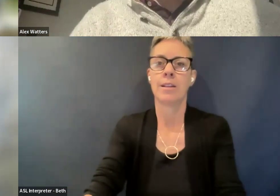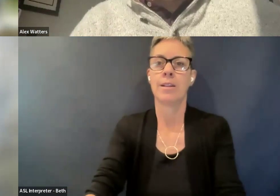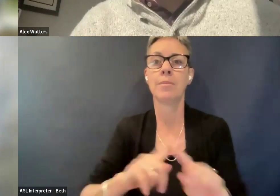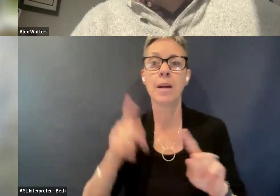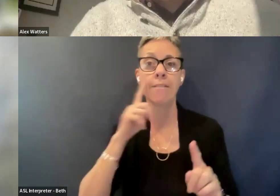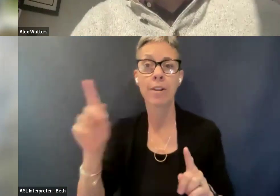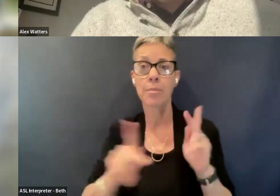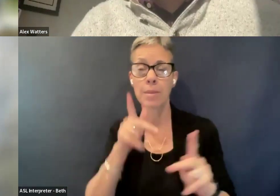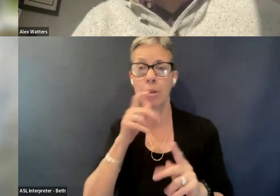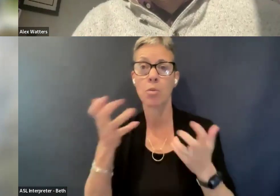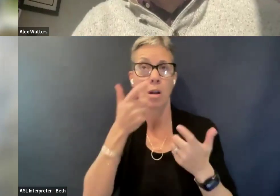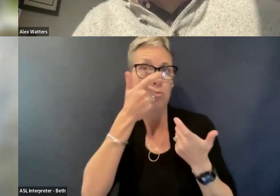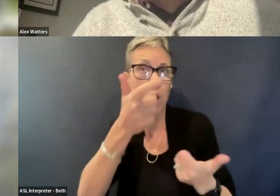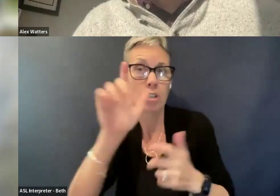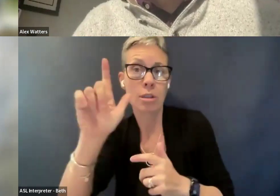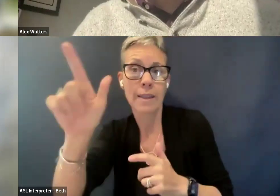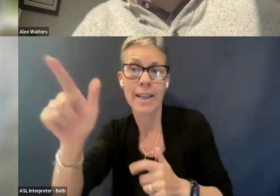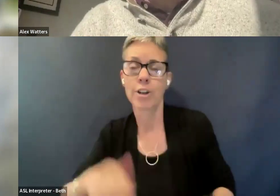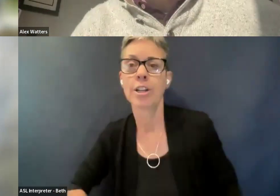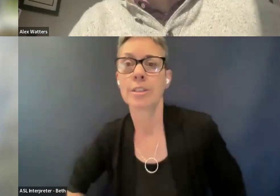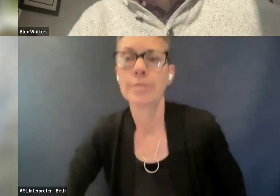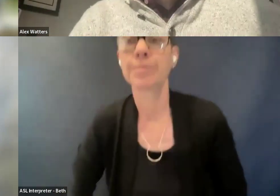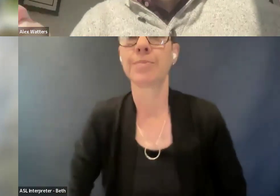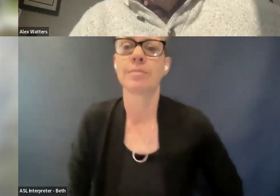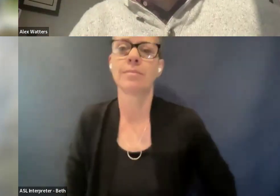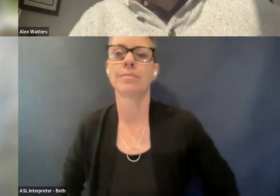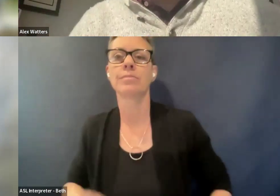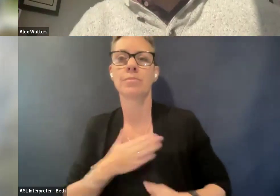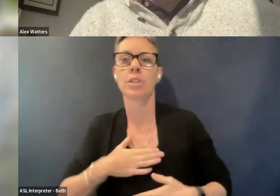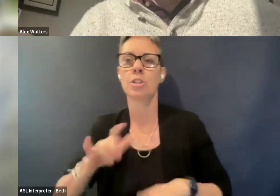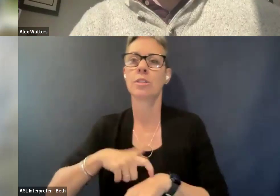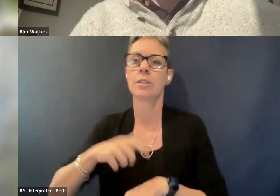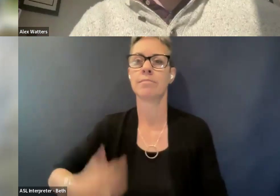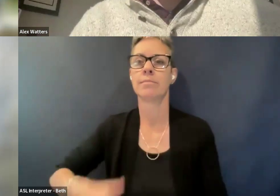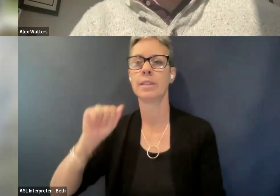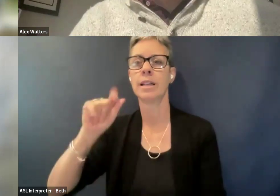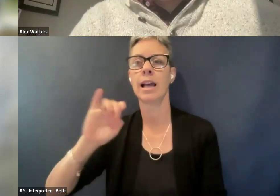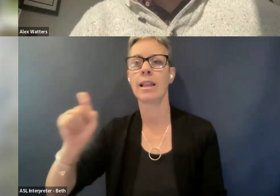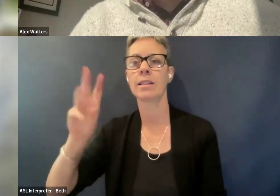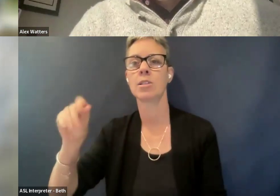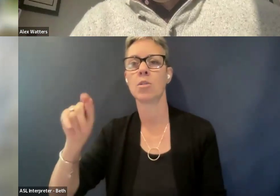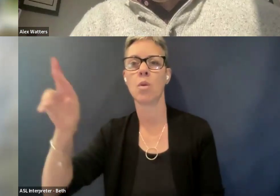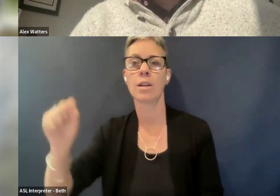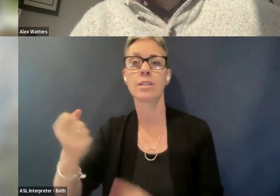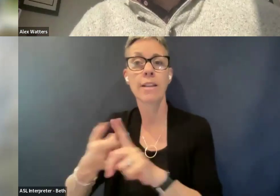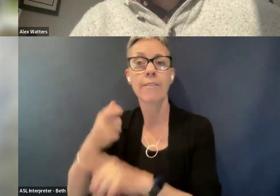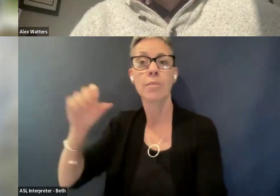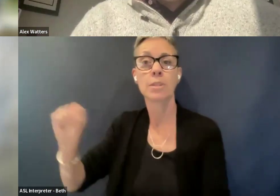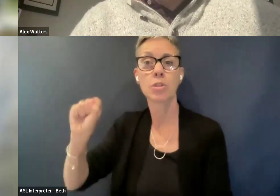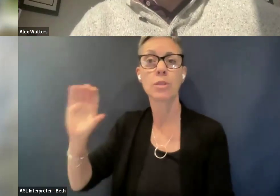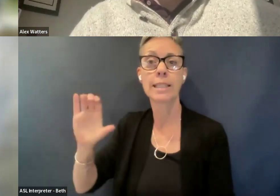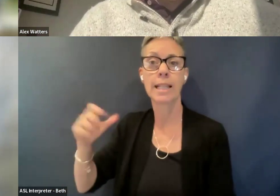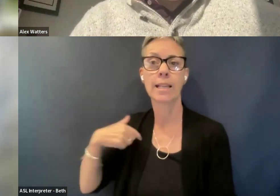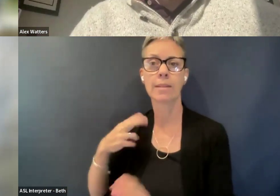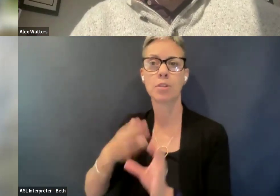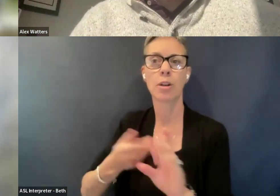in the future. I appreciate your time and your willingness to do so. My name is Alex Waters. I'm joining you from Sioux City over on the